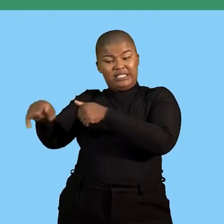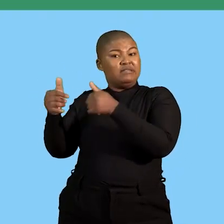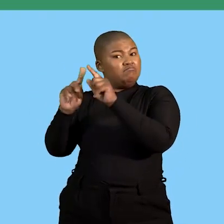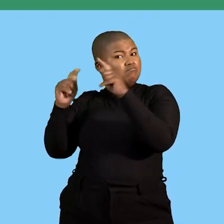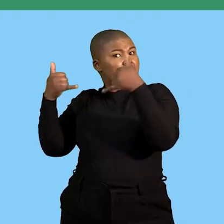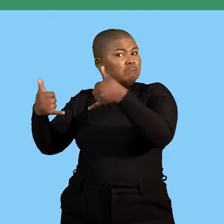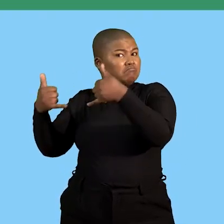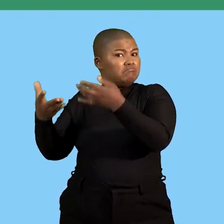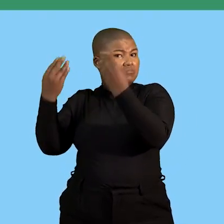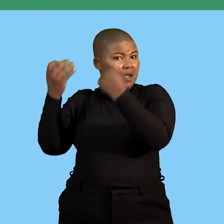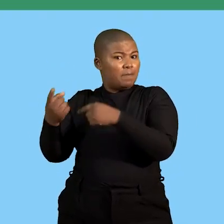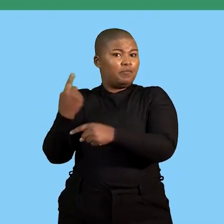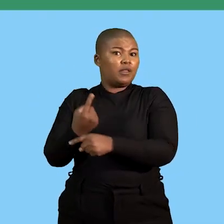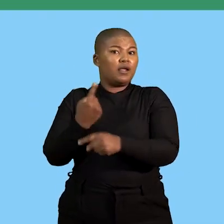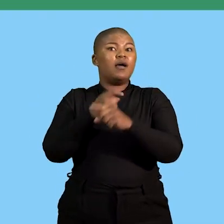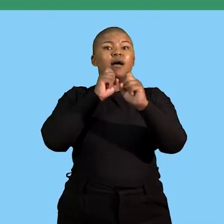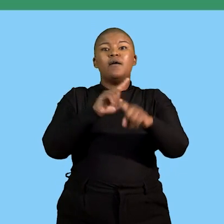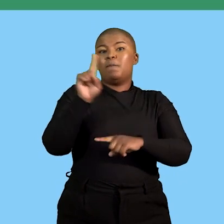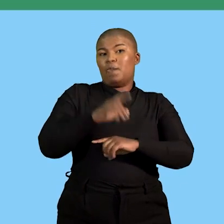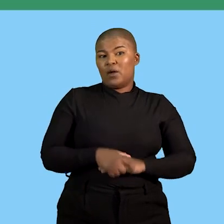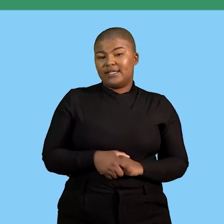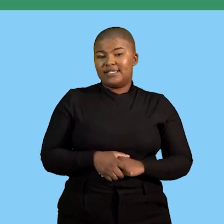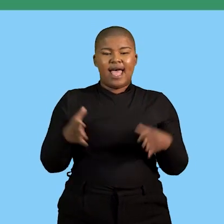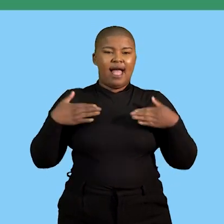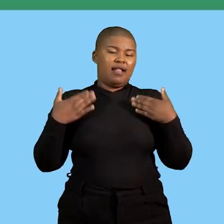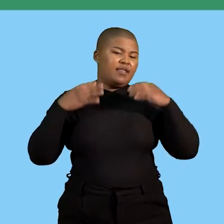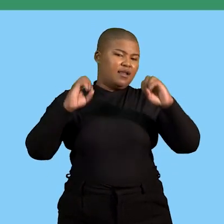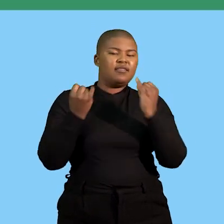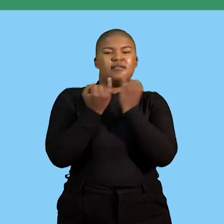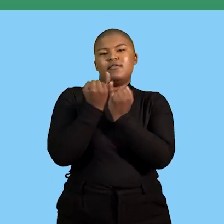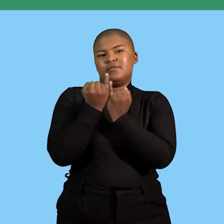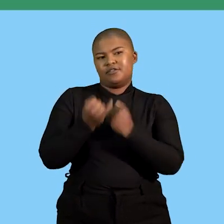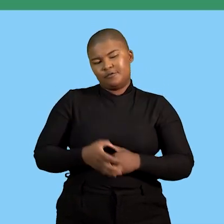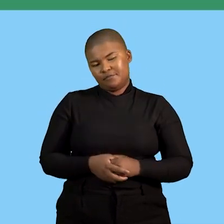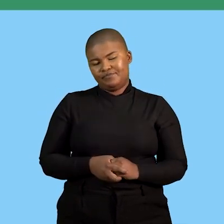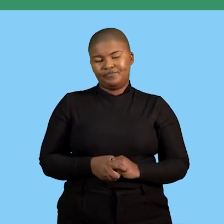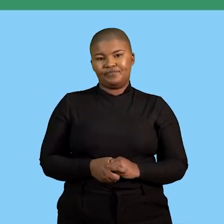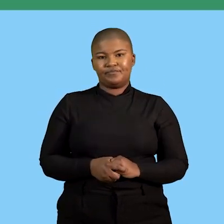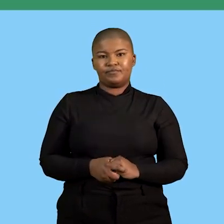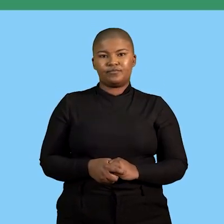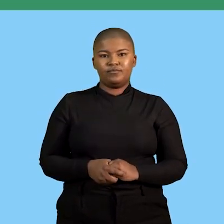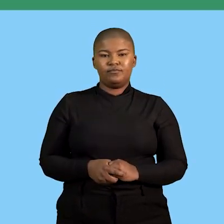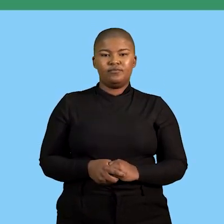said, the answer becomes unhealthy competition.